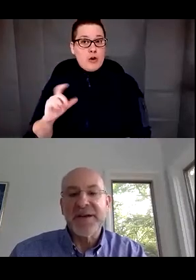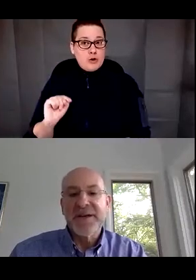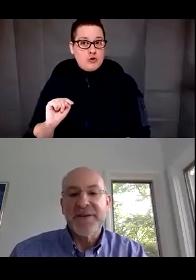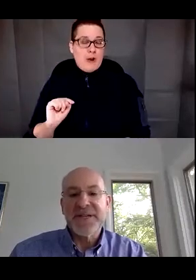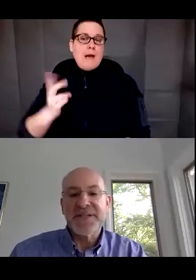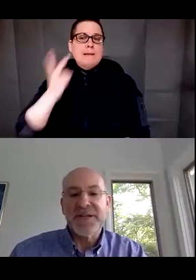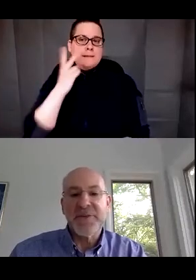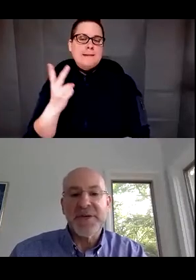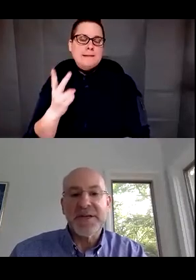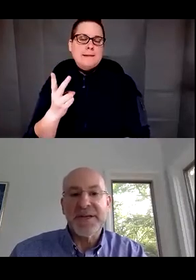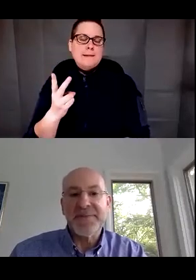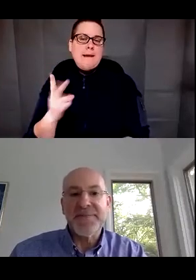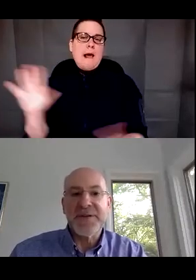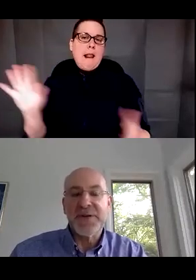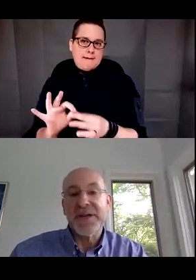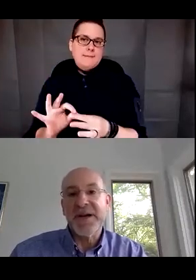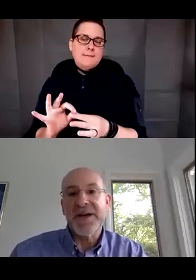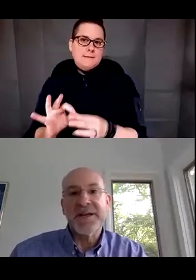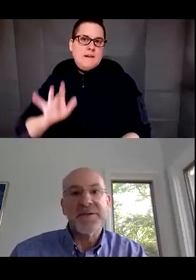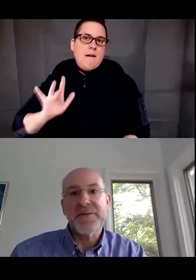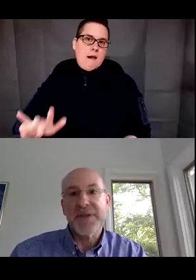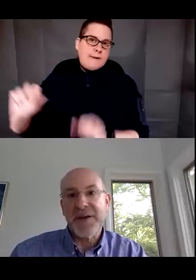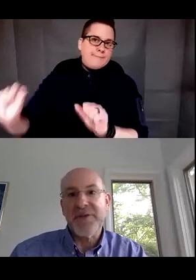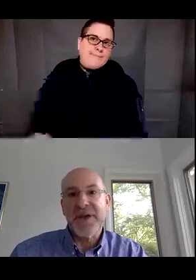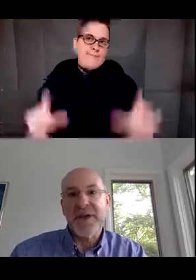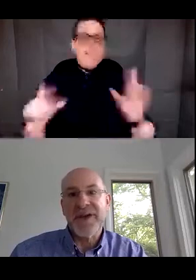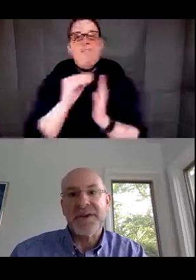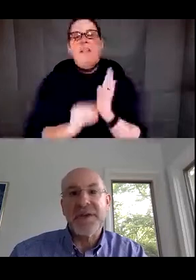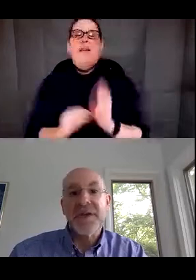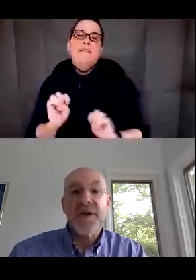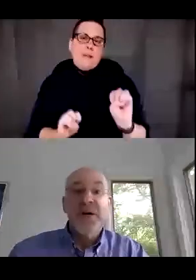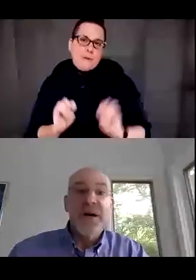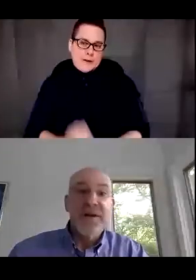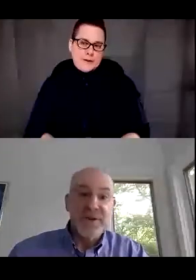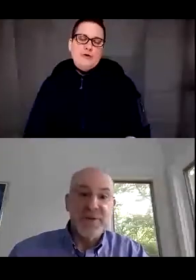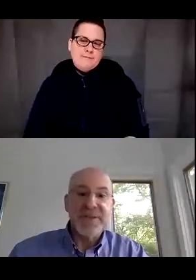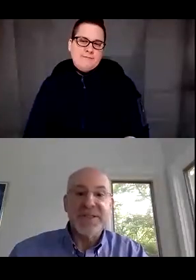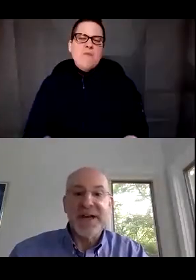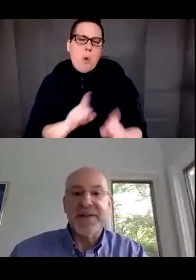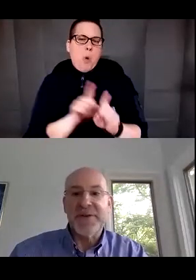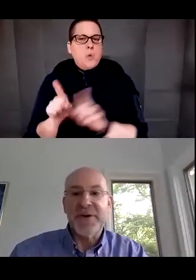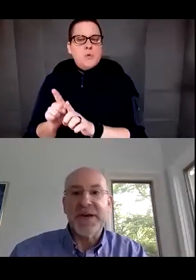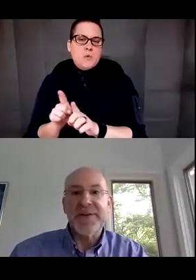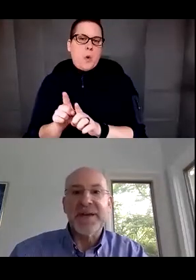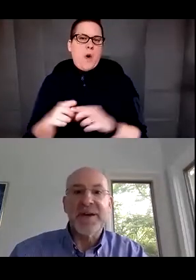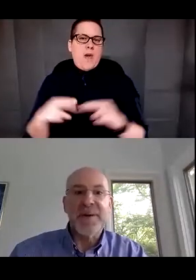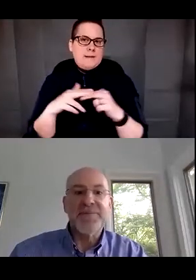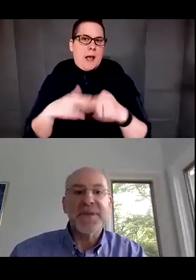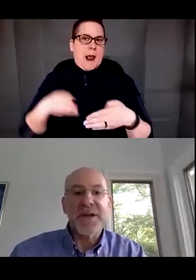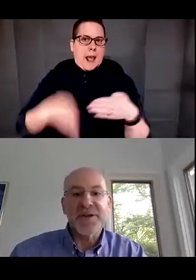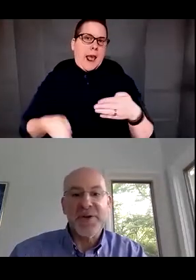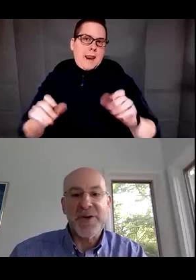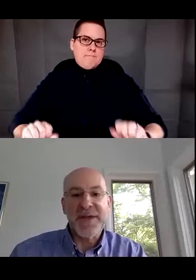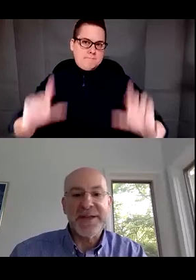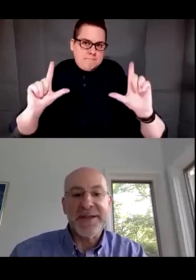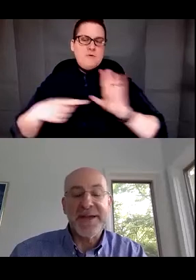end of the session, there'll be a link that you can click on and fill out an evaluation. There'll also be a slide at the very end that'll come up